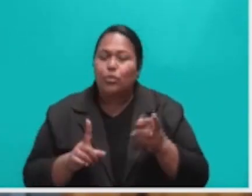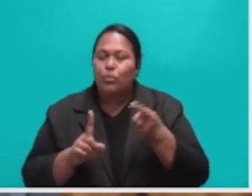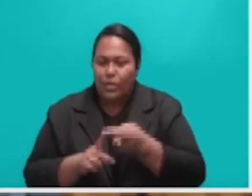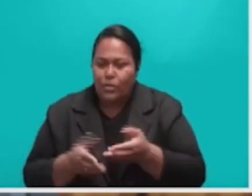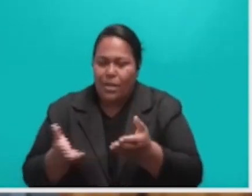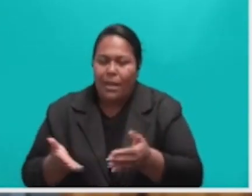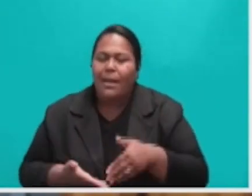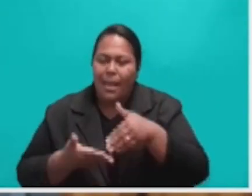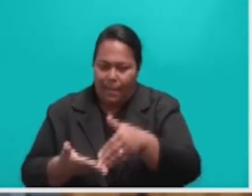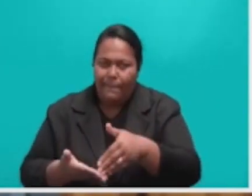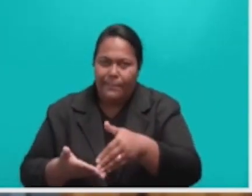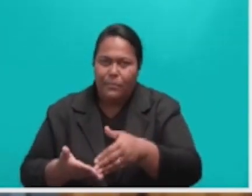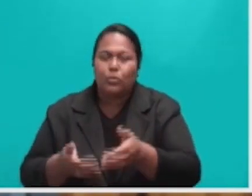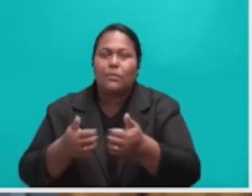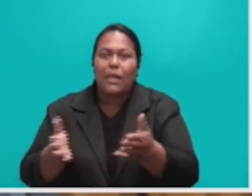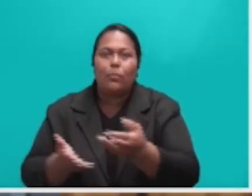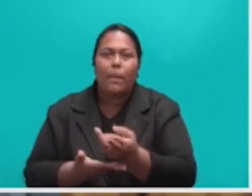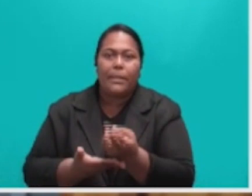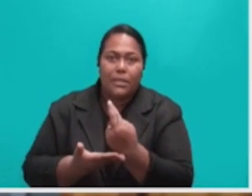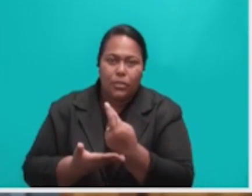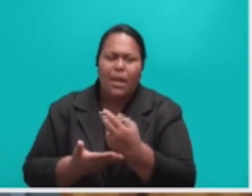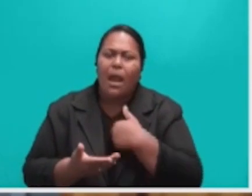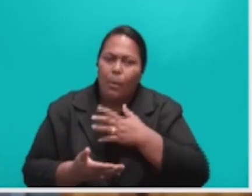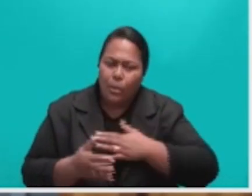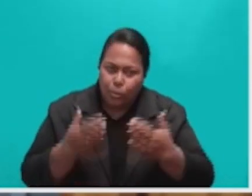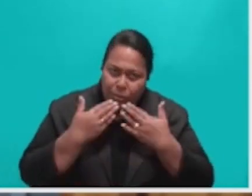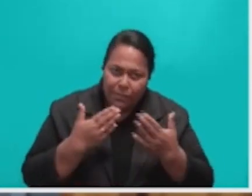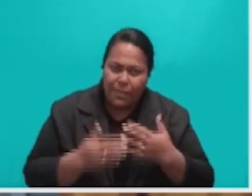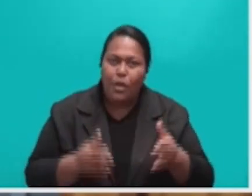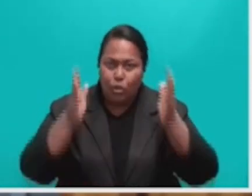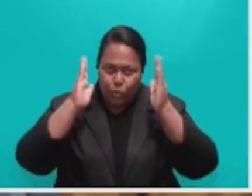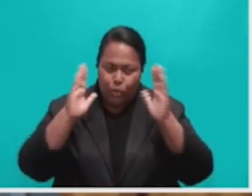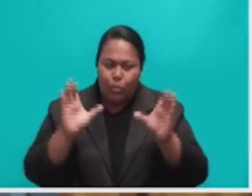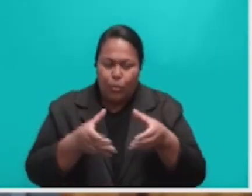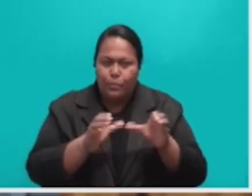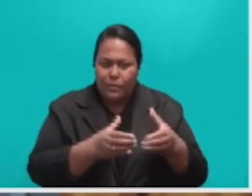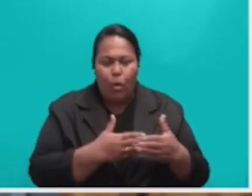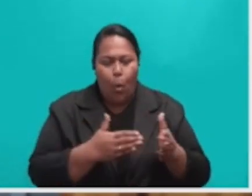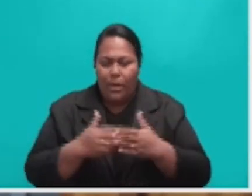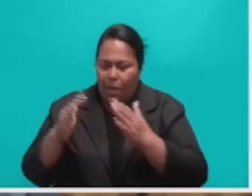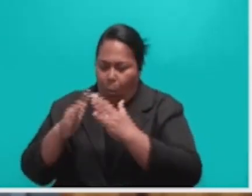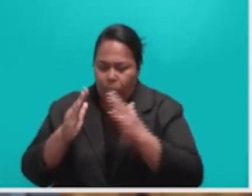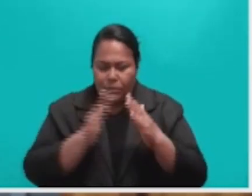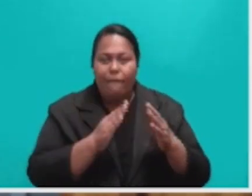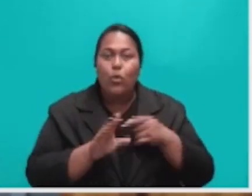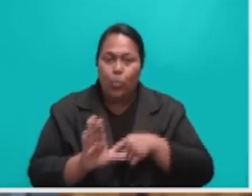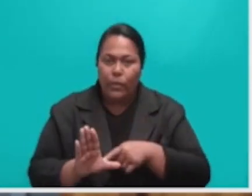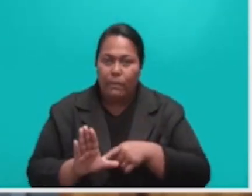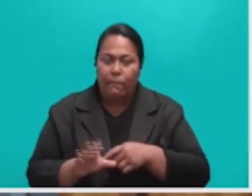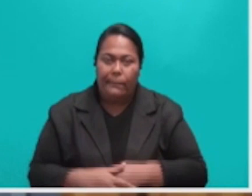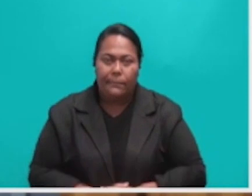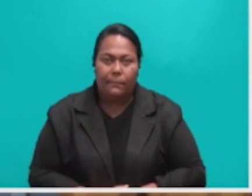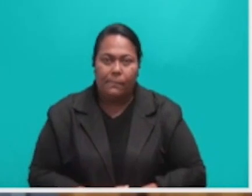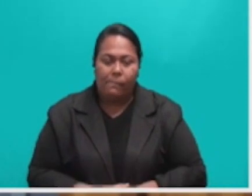and help start rehabilitation. I wish to acknowledge faith-based groups for opening up shelters for these youths